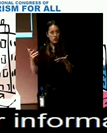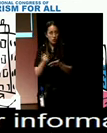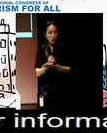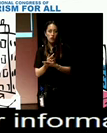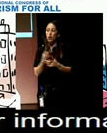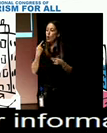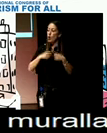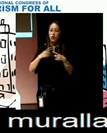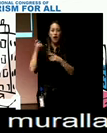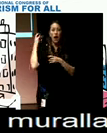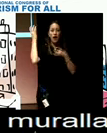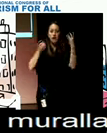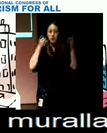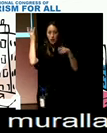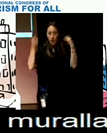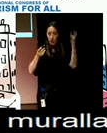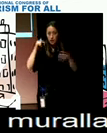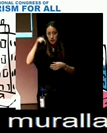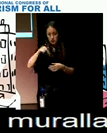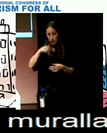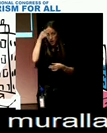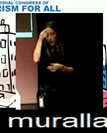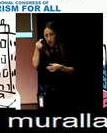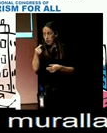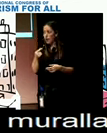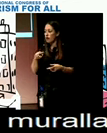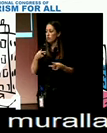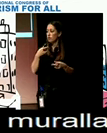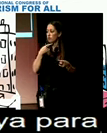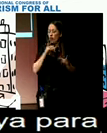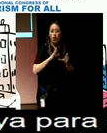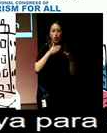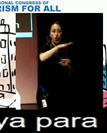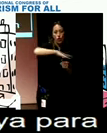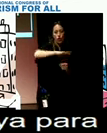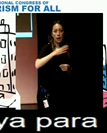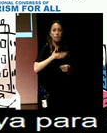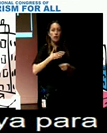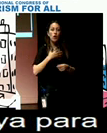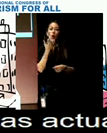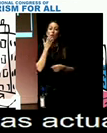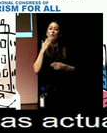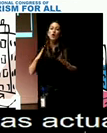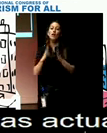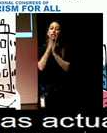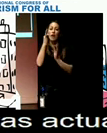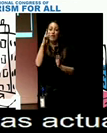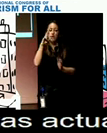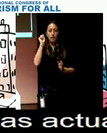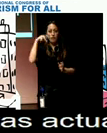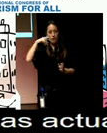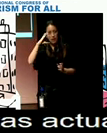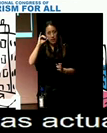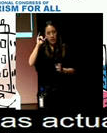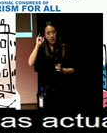finish with different activities we carried out in heritage areas. The City Hall, San Francisco